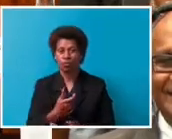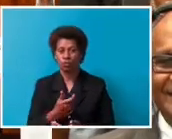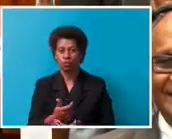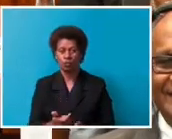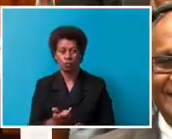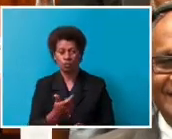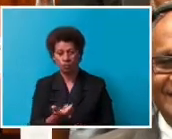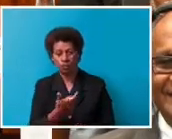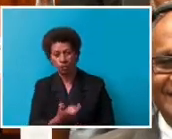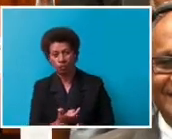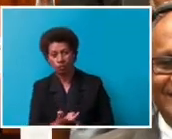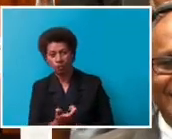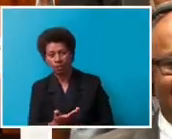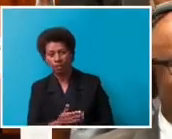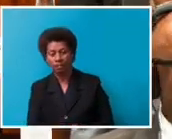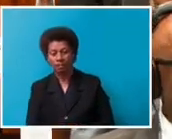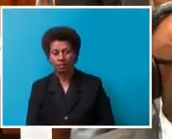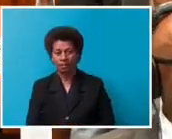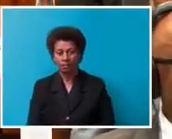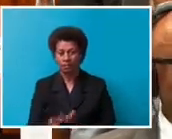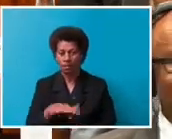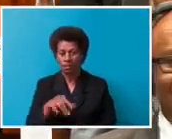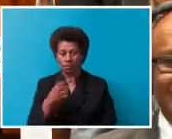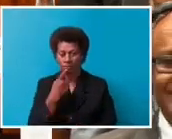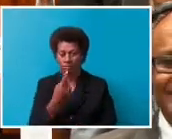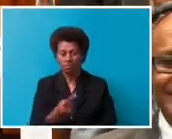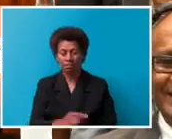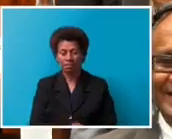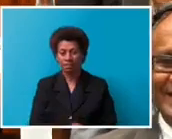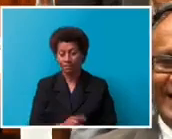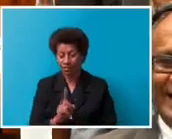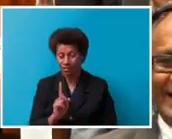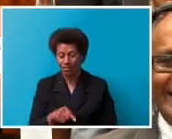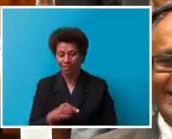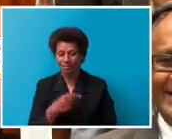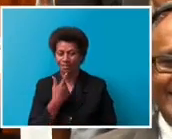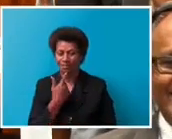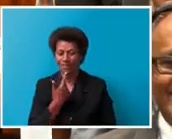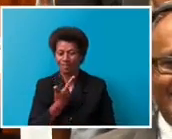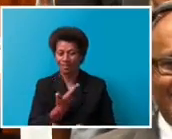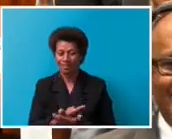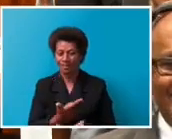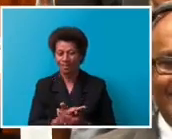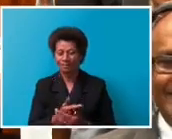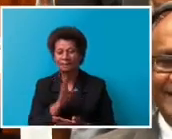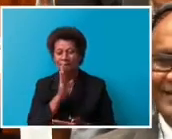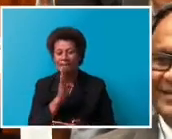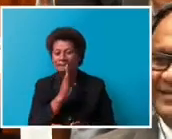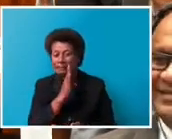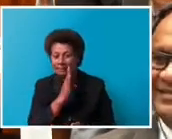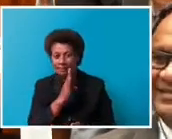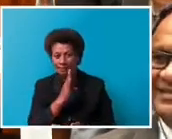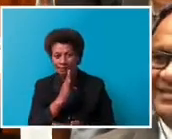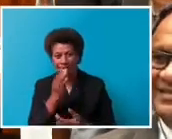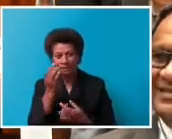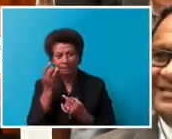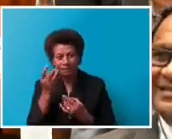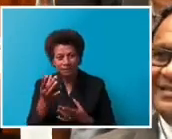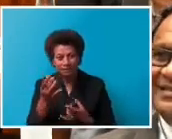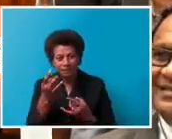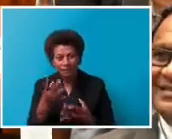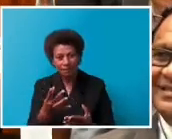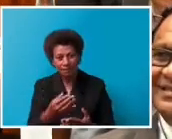This is the kind of lies and misinformation, Mr. Speaker, say they